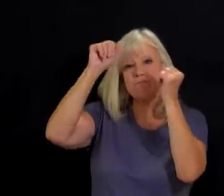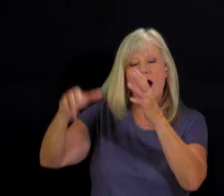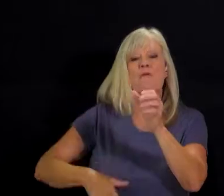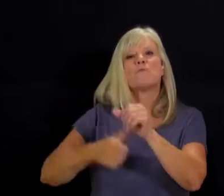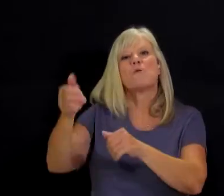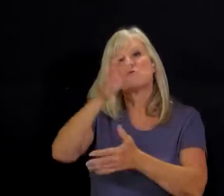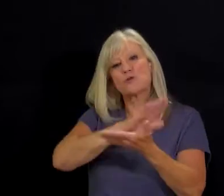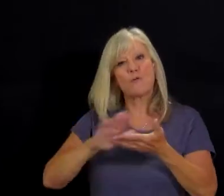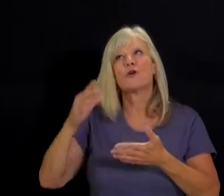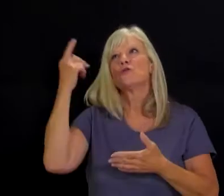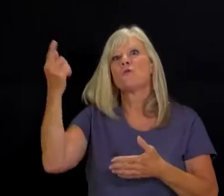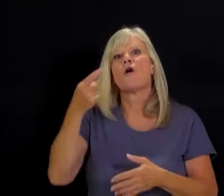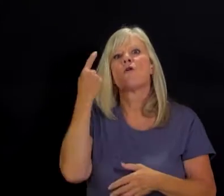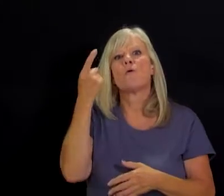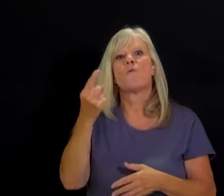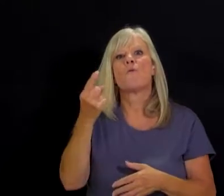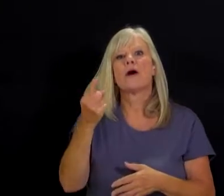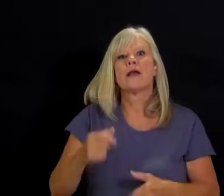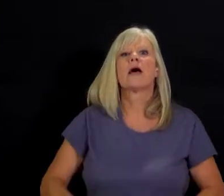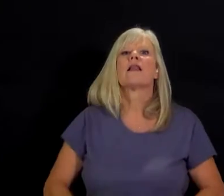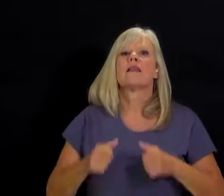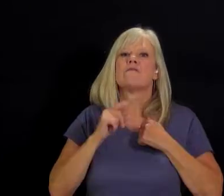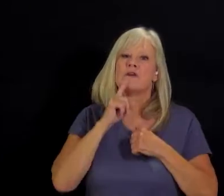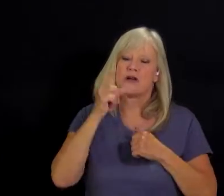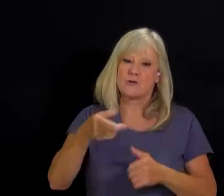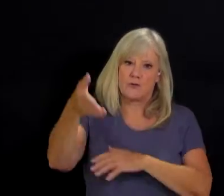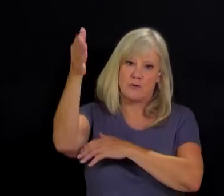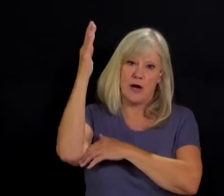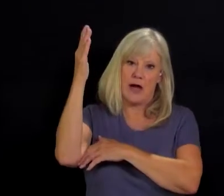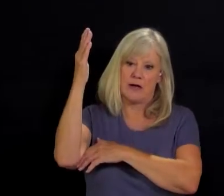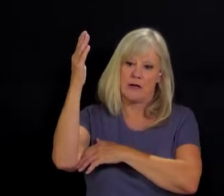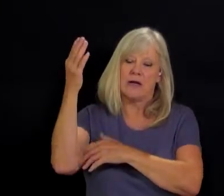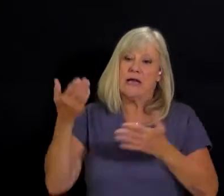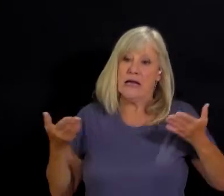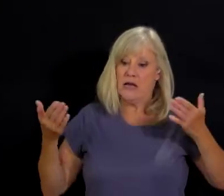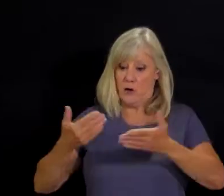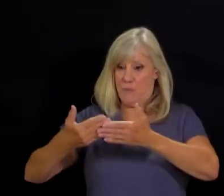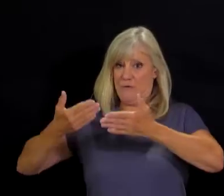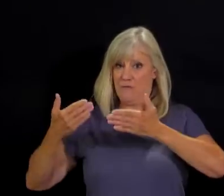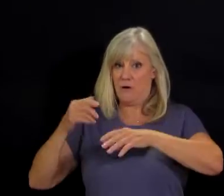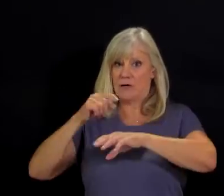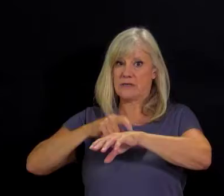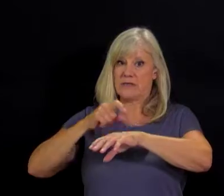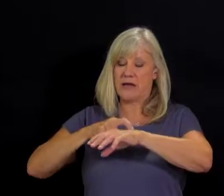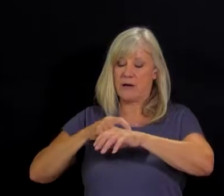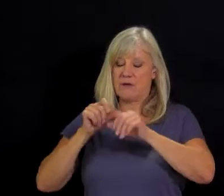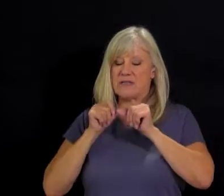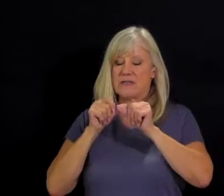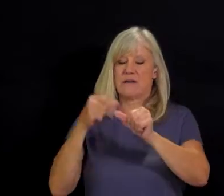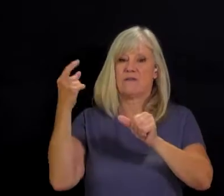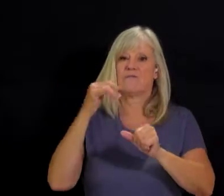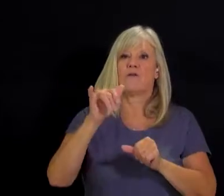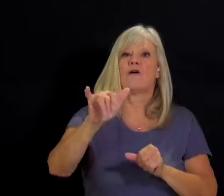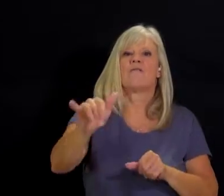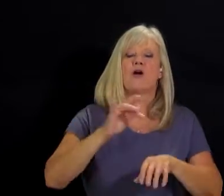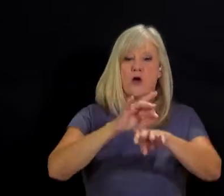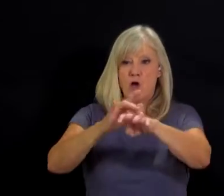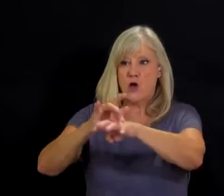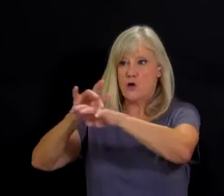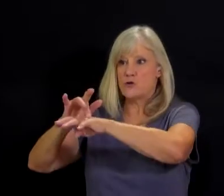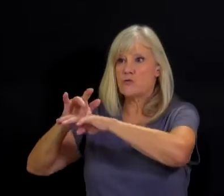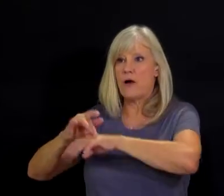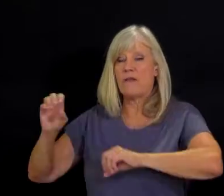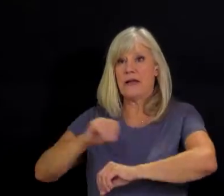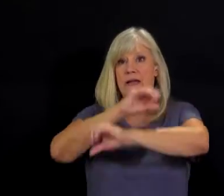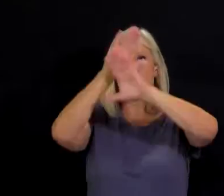one God, living and true, existing before all ages and abiding for all eternity, dwelling in